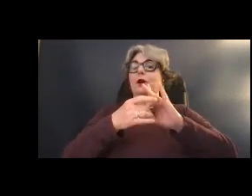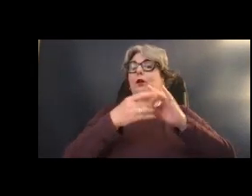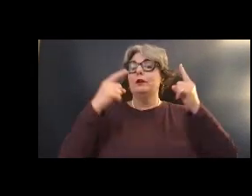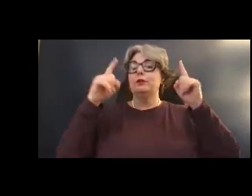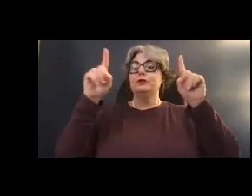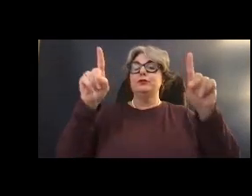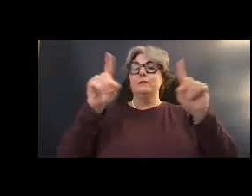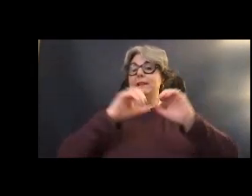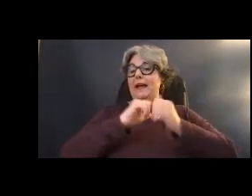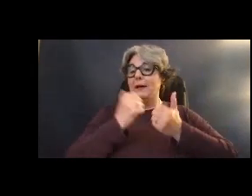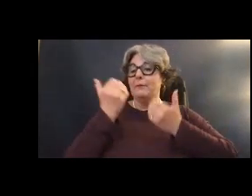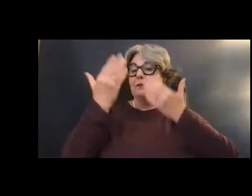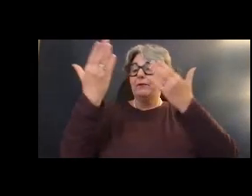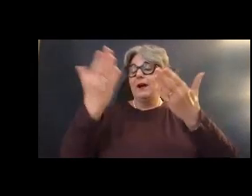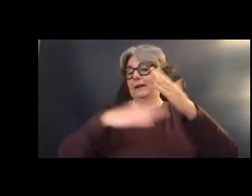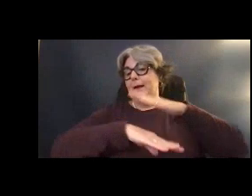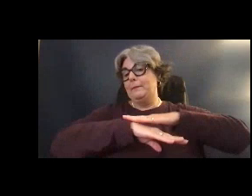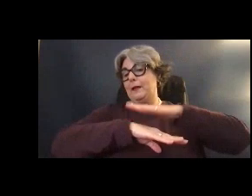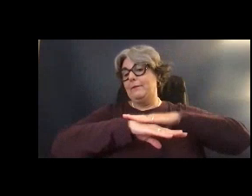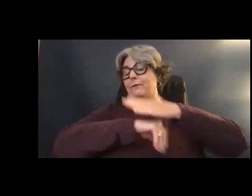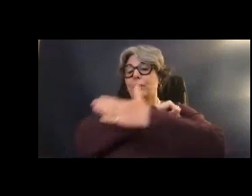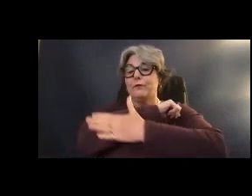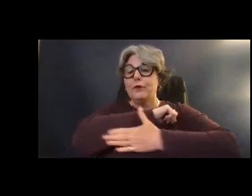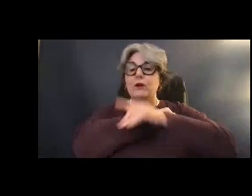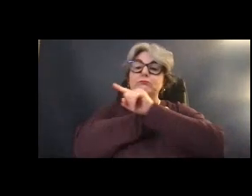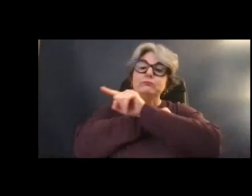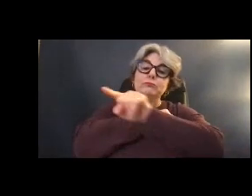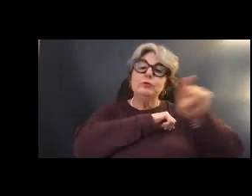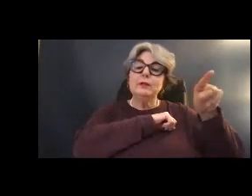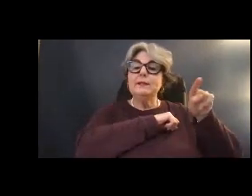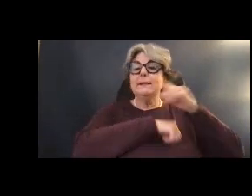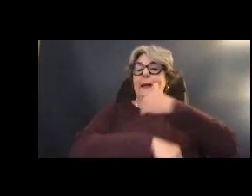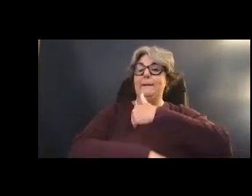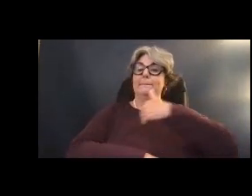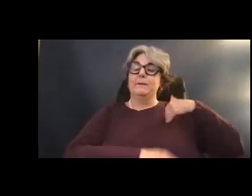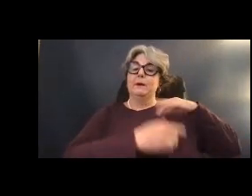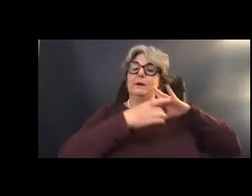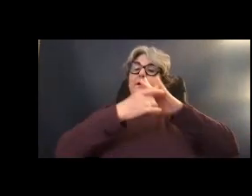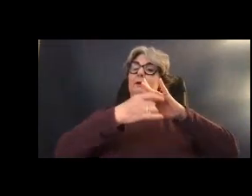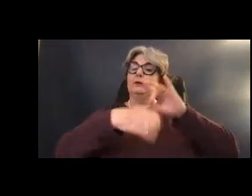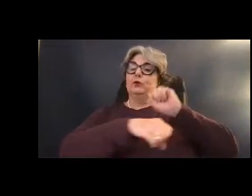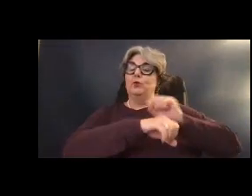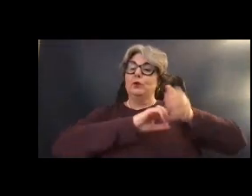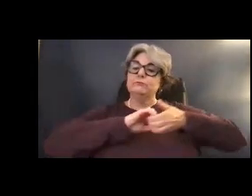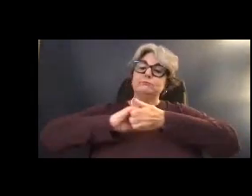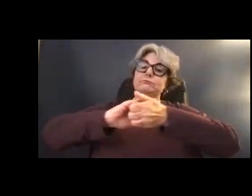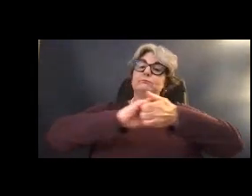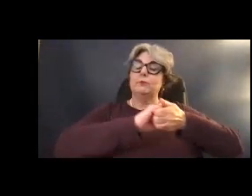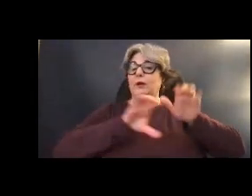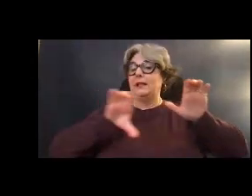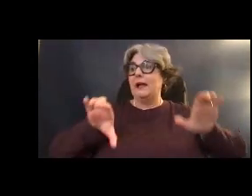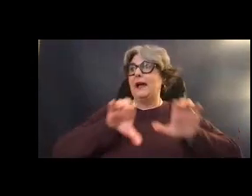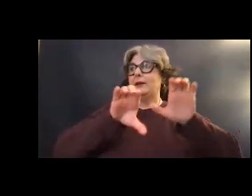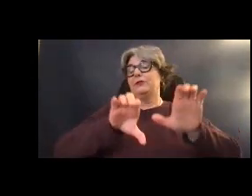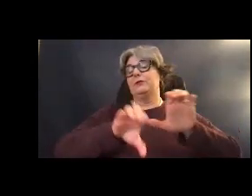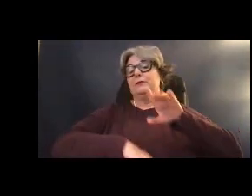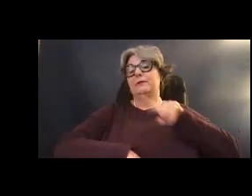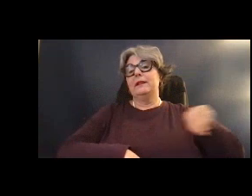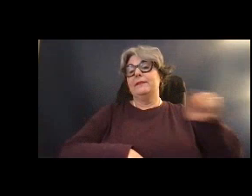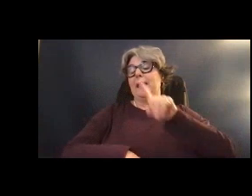goal by providing a platform for countries and other coalition members to collaborate on specific actions that they